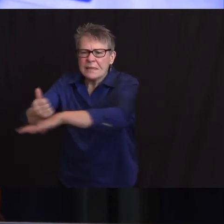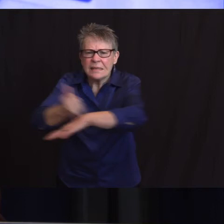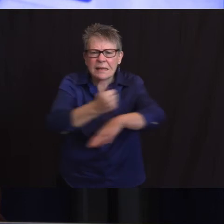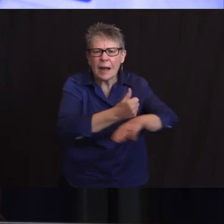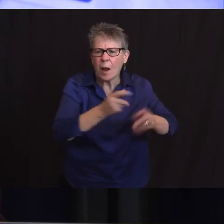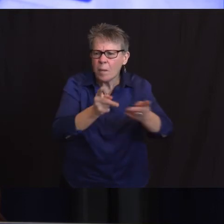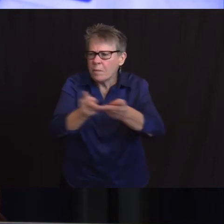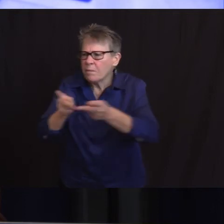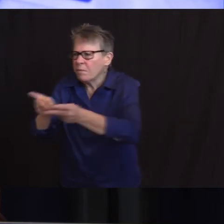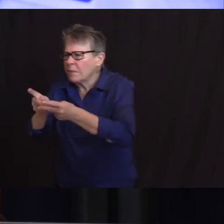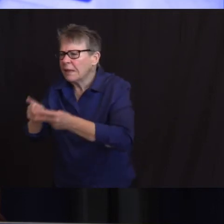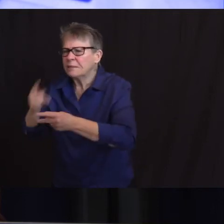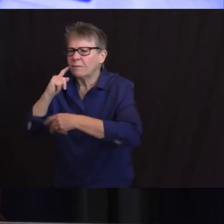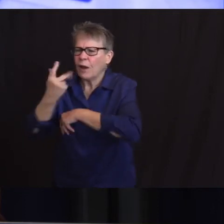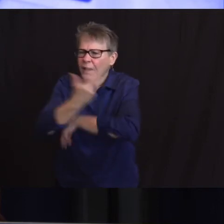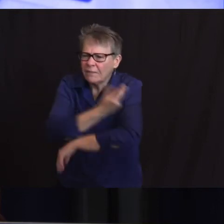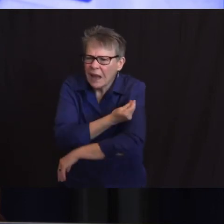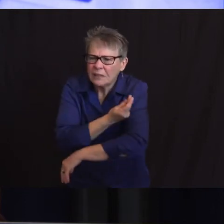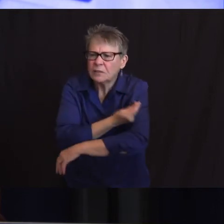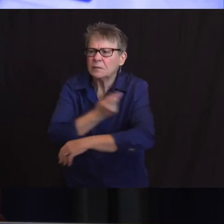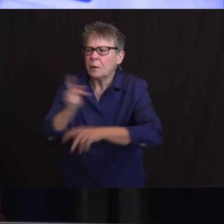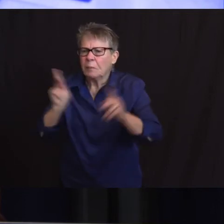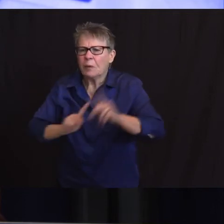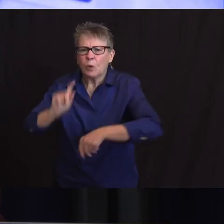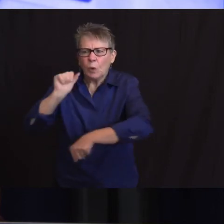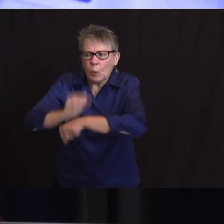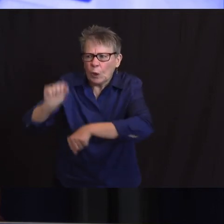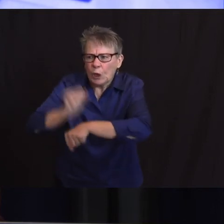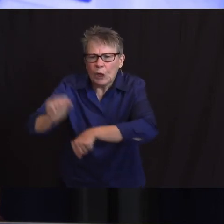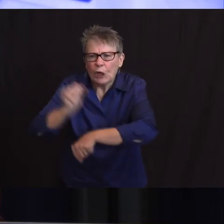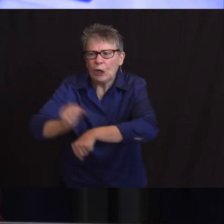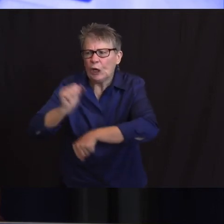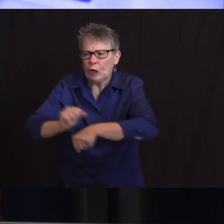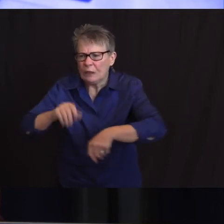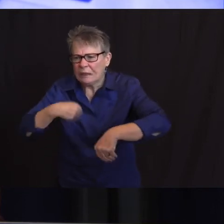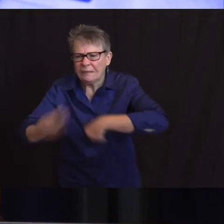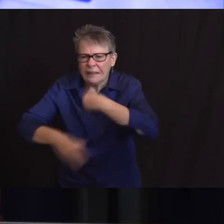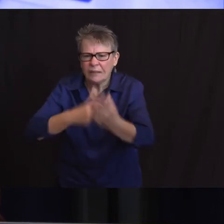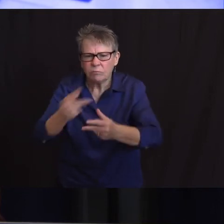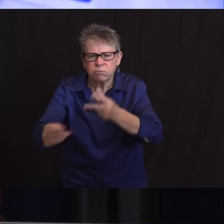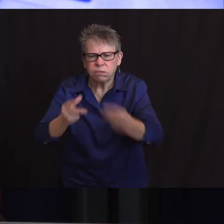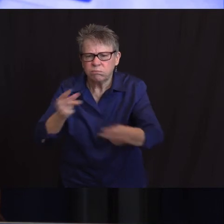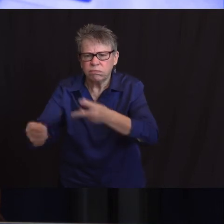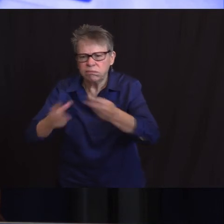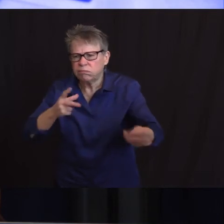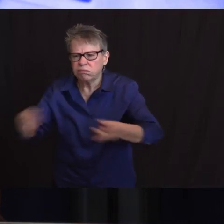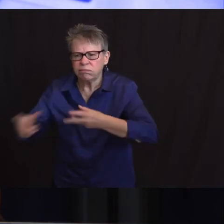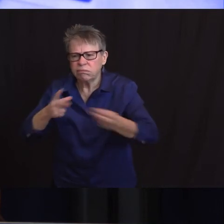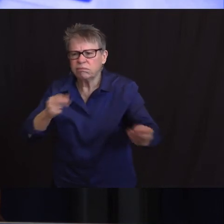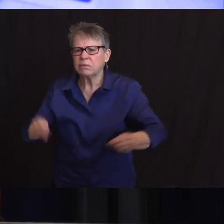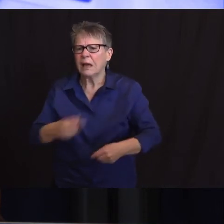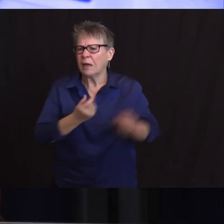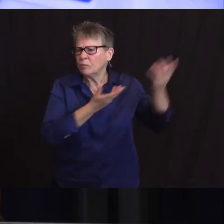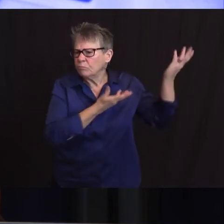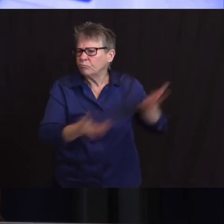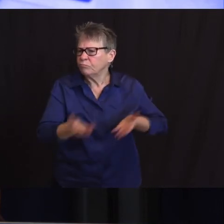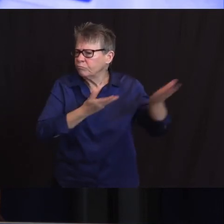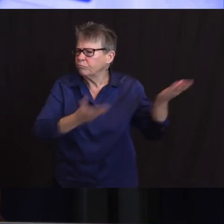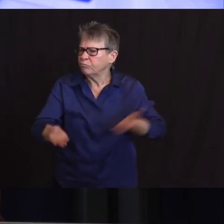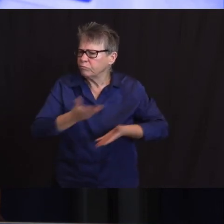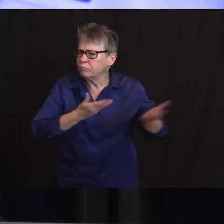their sleeves to get the vaccine. The call center continues to answer questions, help individuals